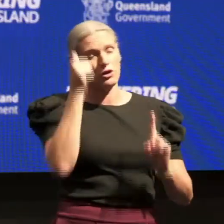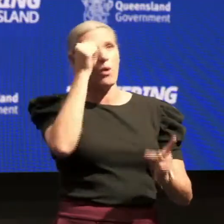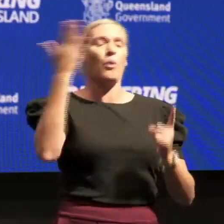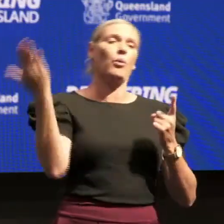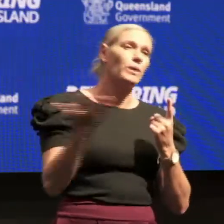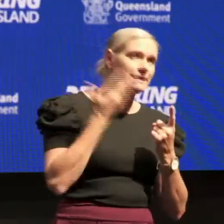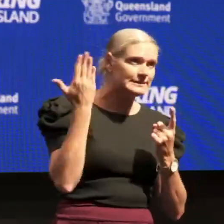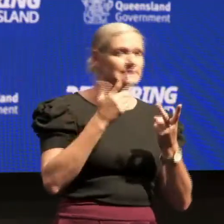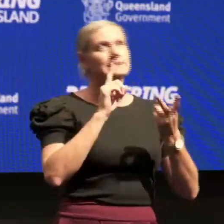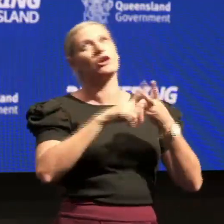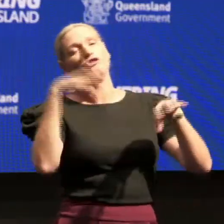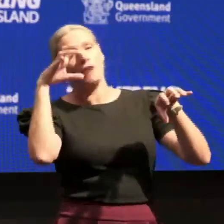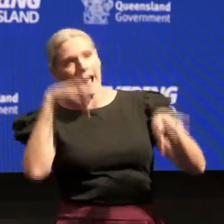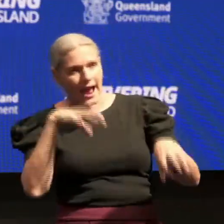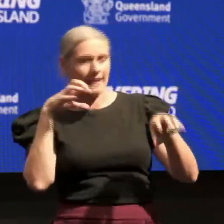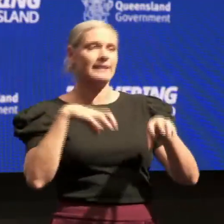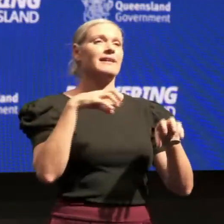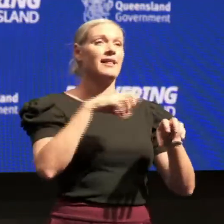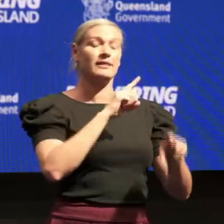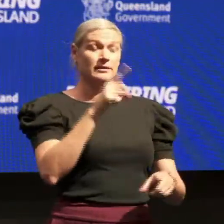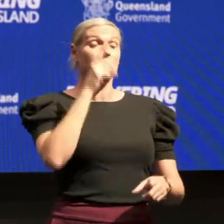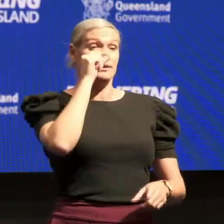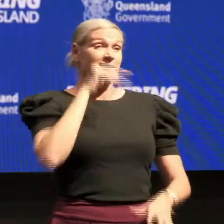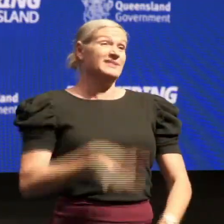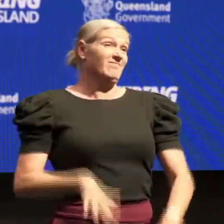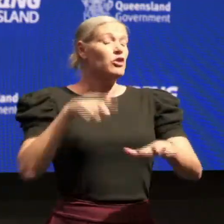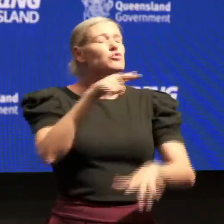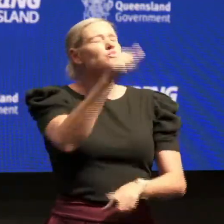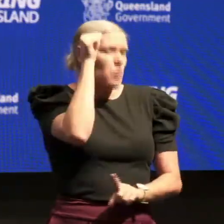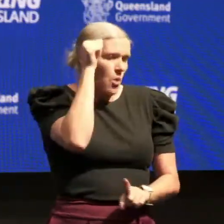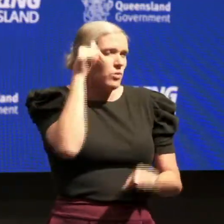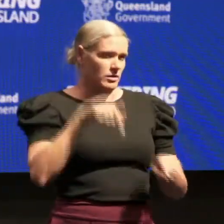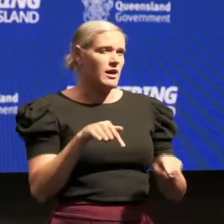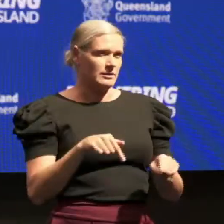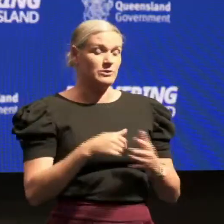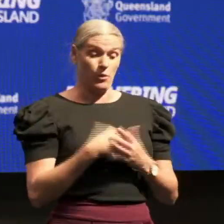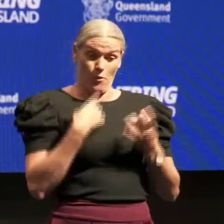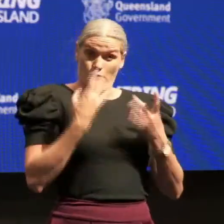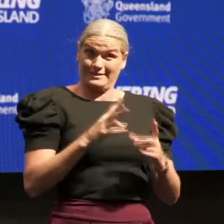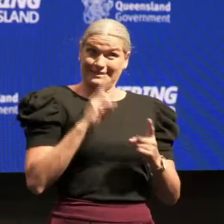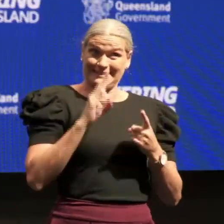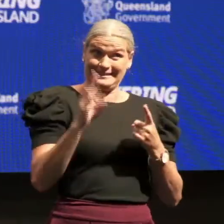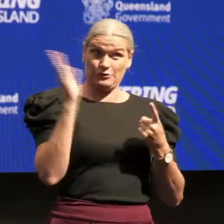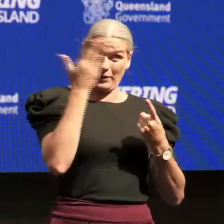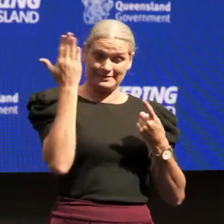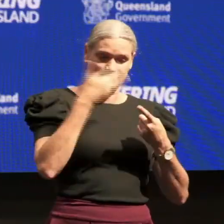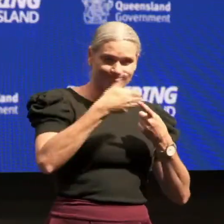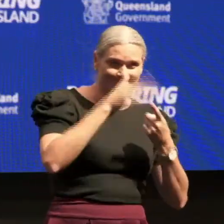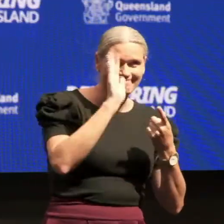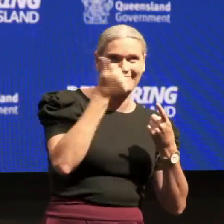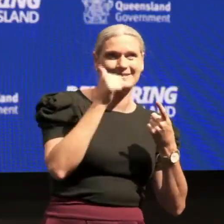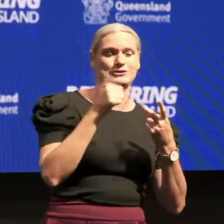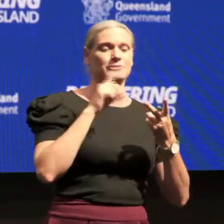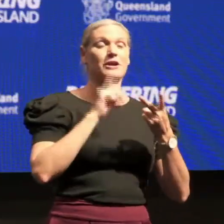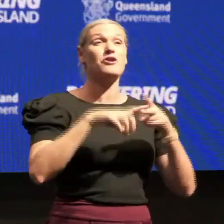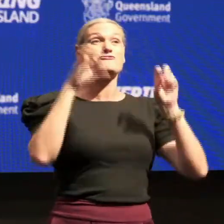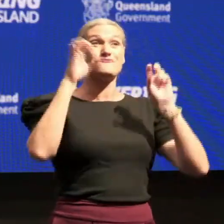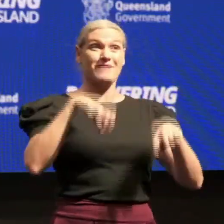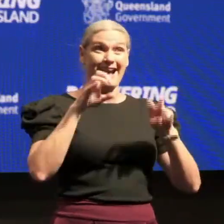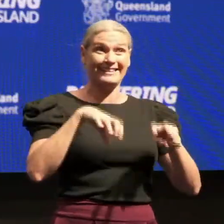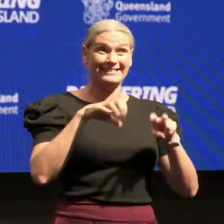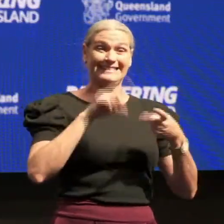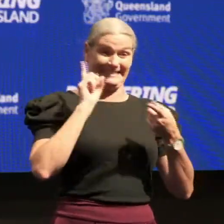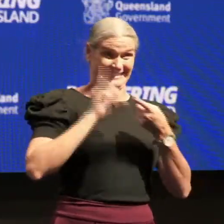wind, and then it's the rain, and then it's the prospect of flooding. And we've seen the wind, and that's starting to dissipate. That